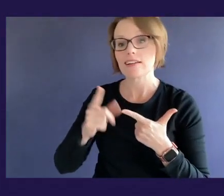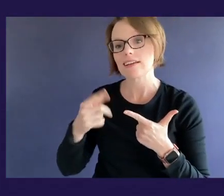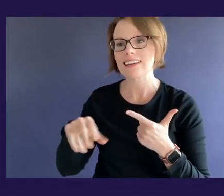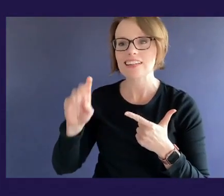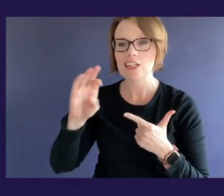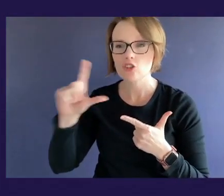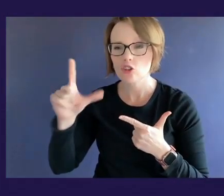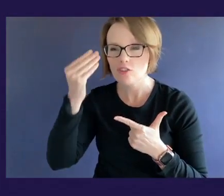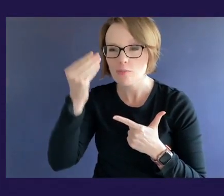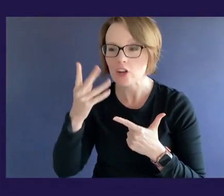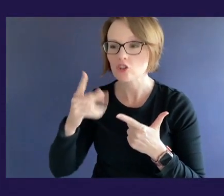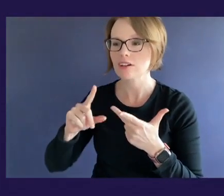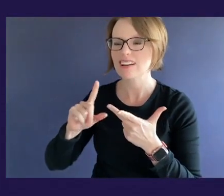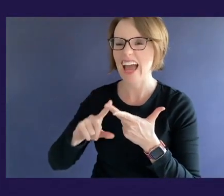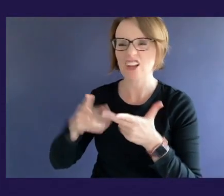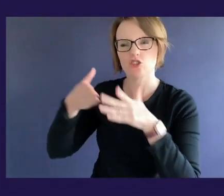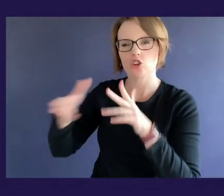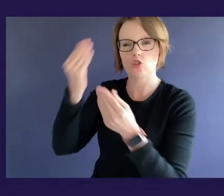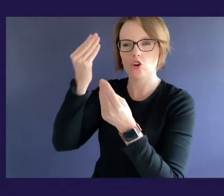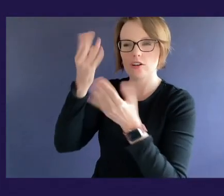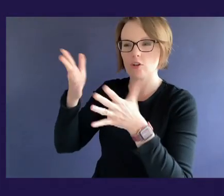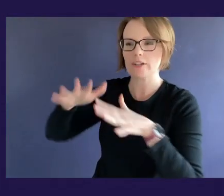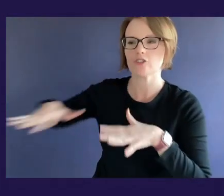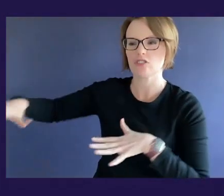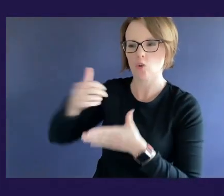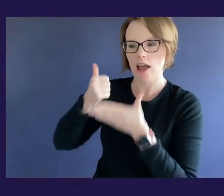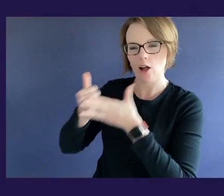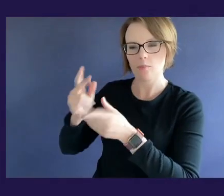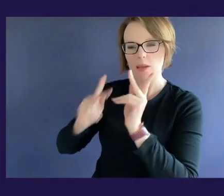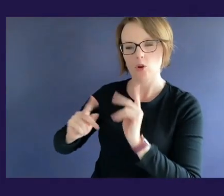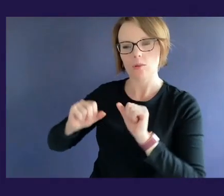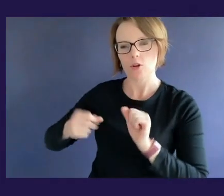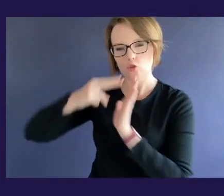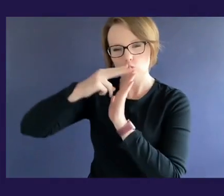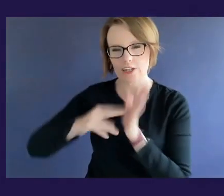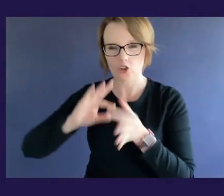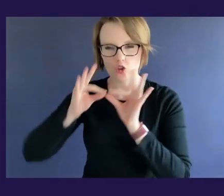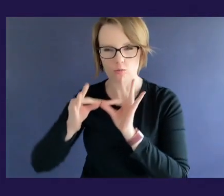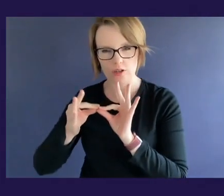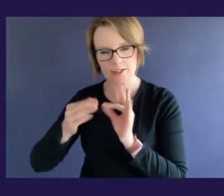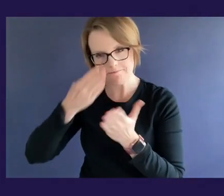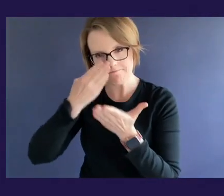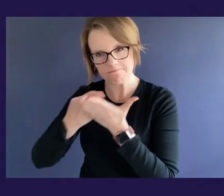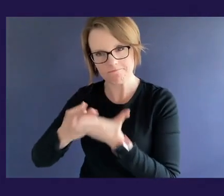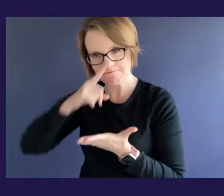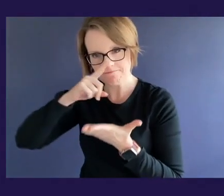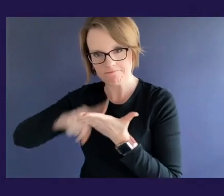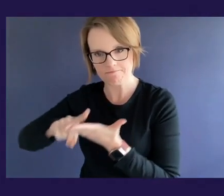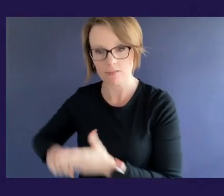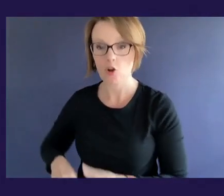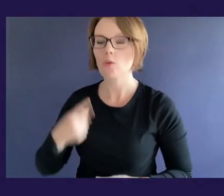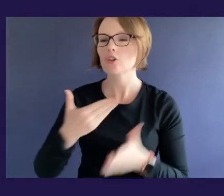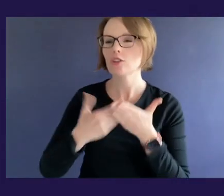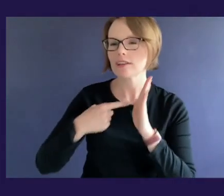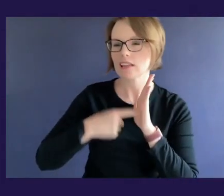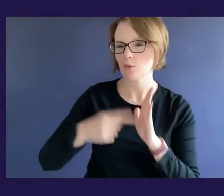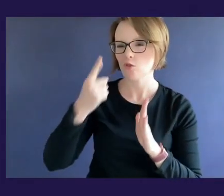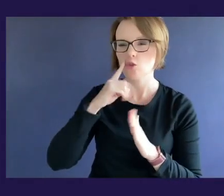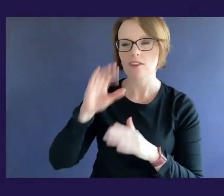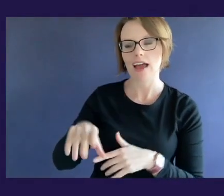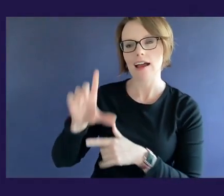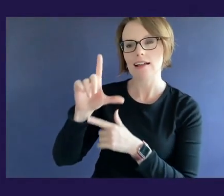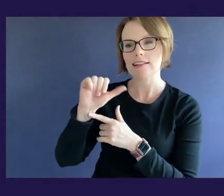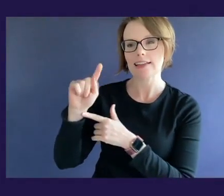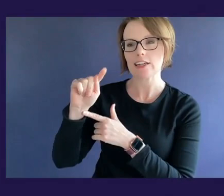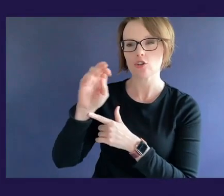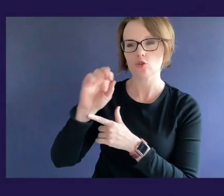information literacy, broadly speaking. And a good example of a information literacy tool that sought to